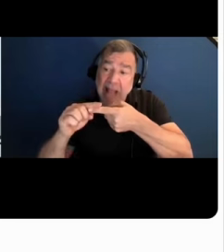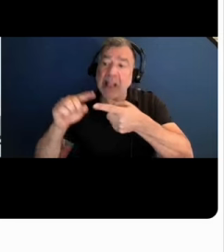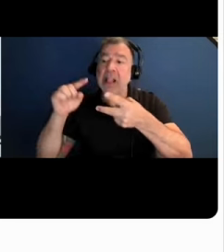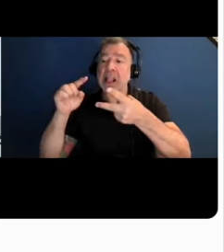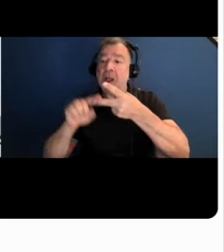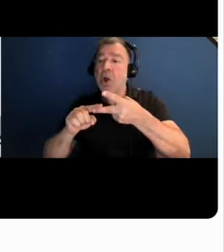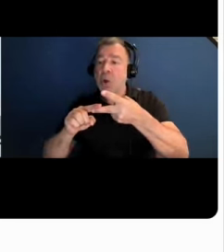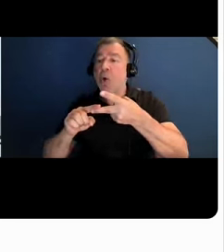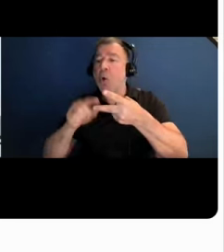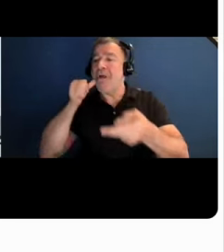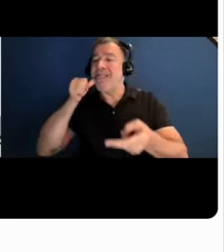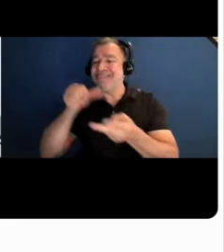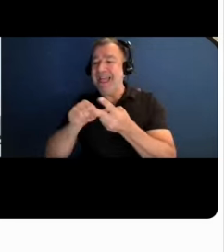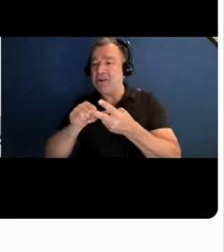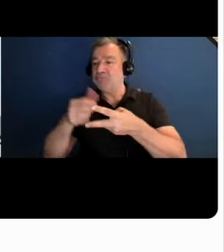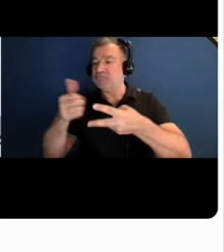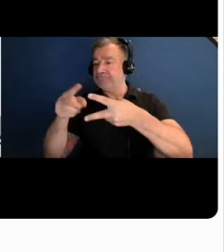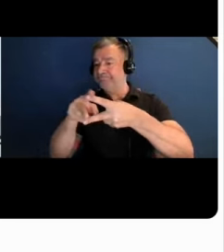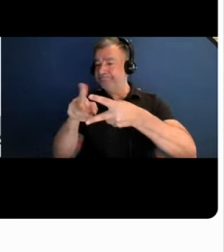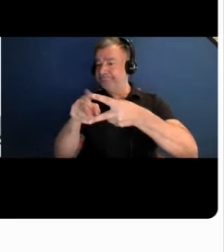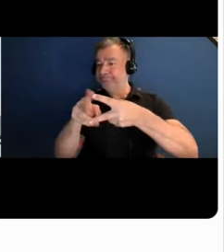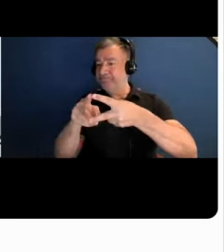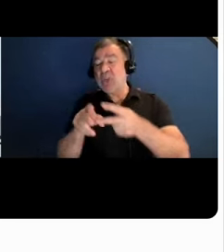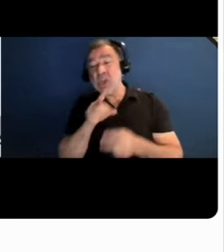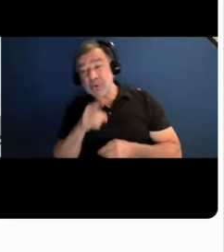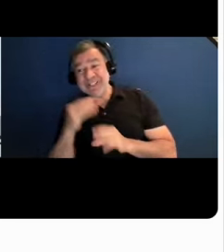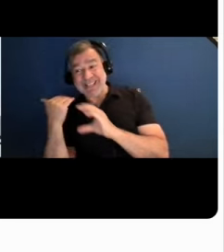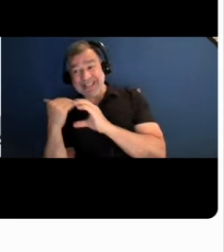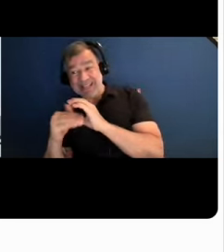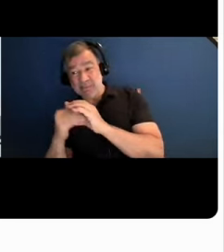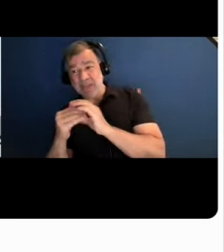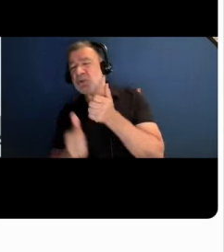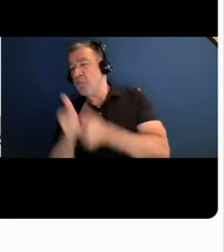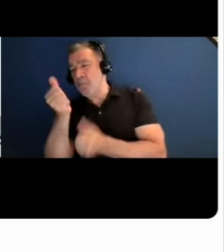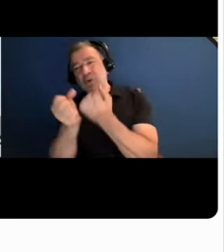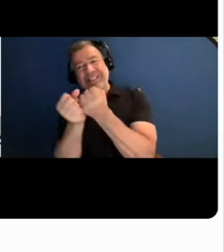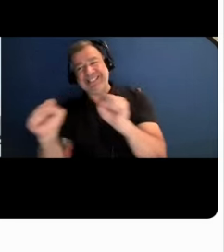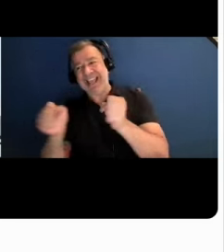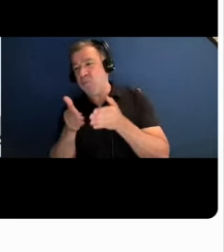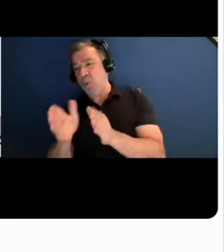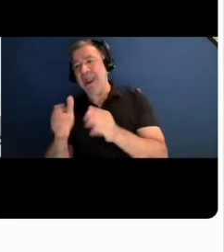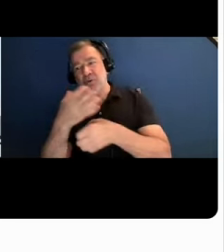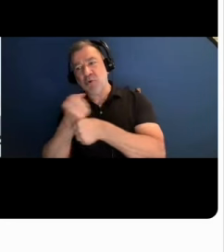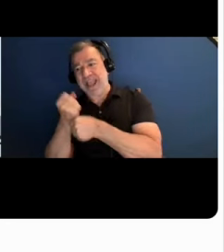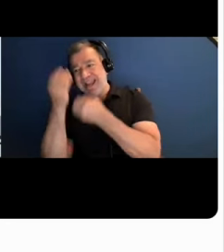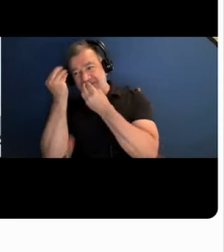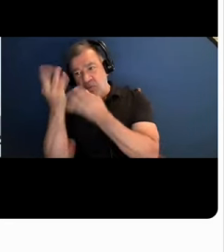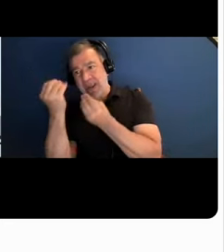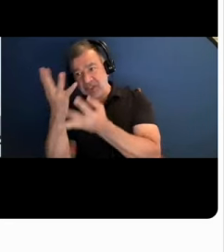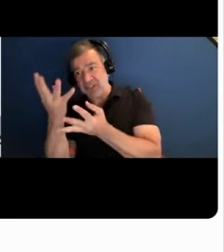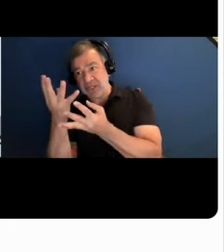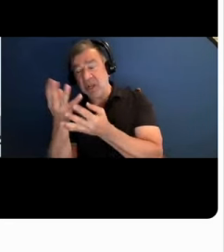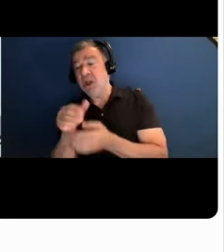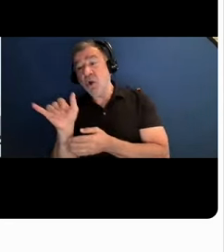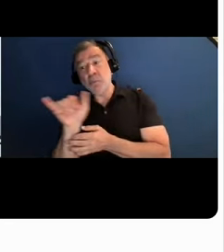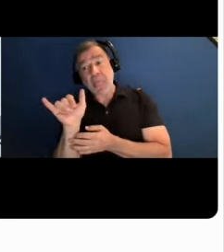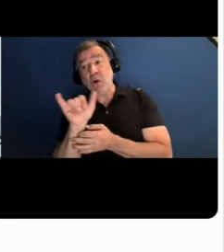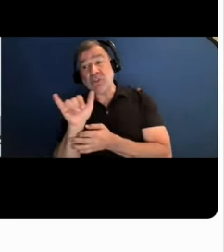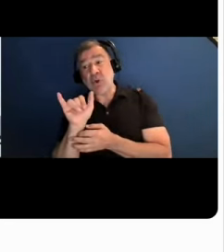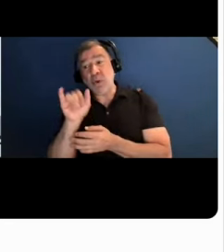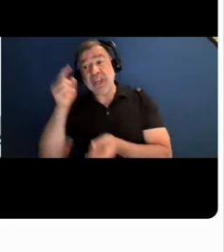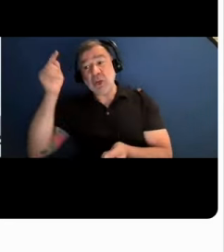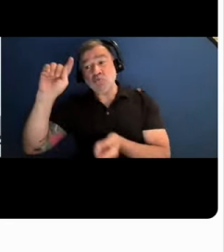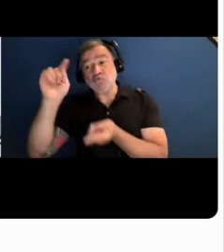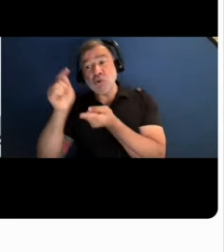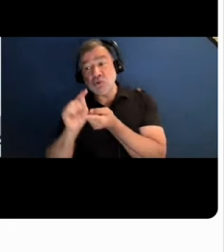choose e-delivery as it is the most real-time and secure way to receive information and typically reduces the fees associated